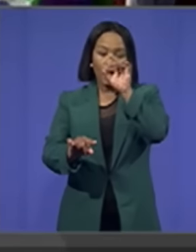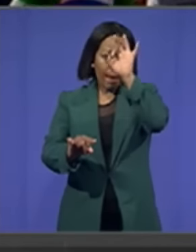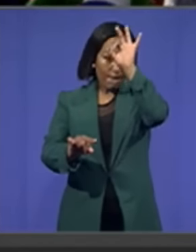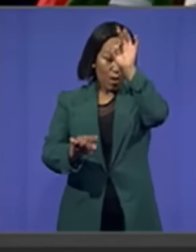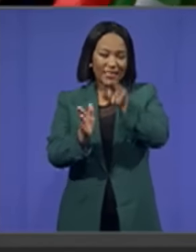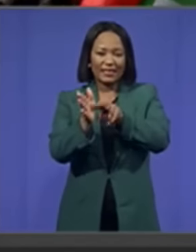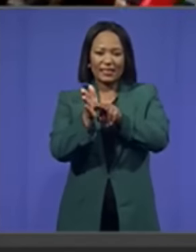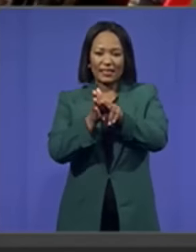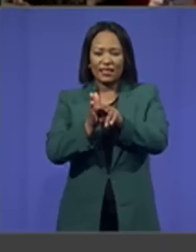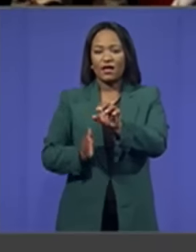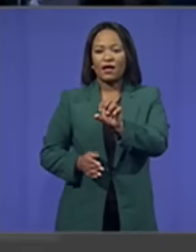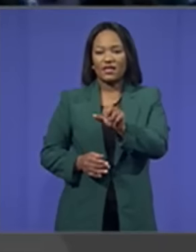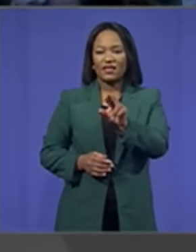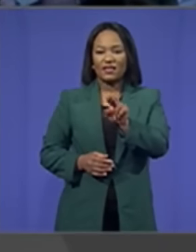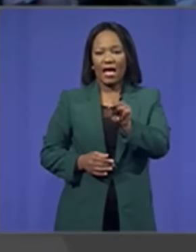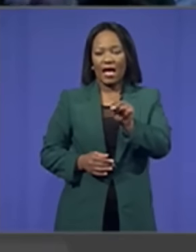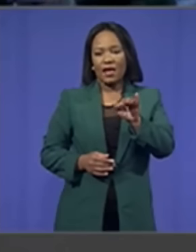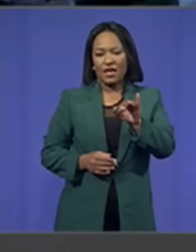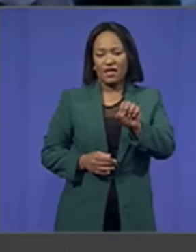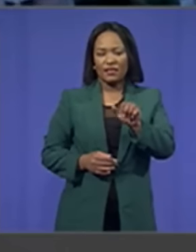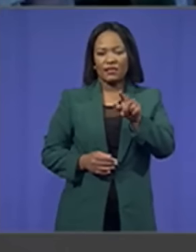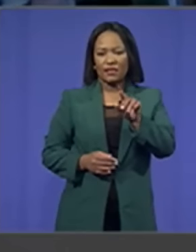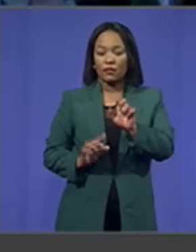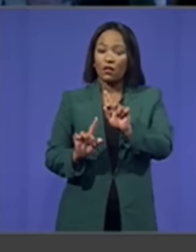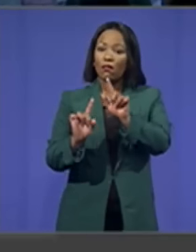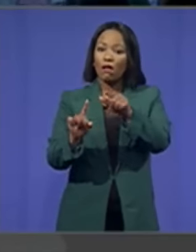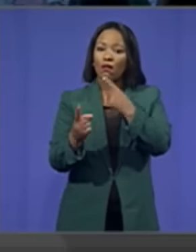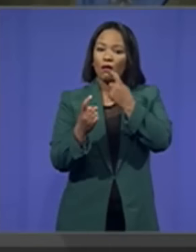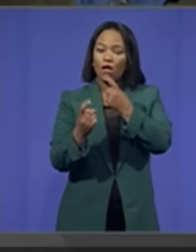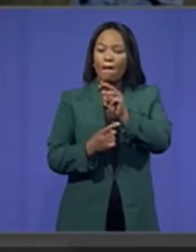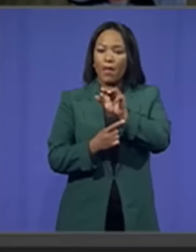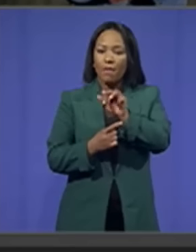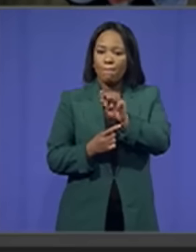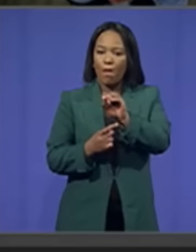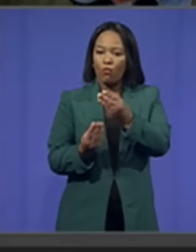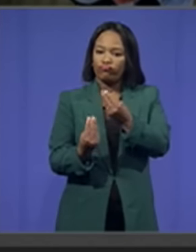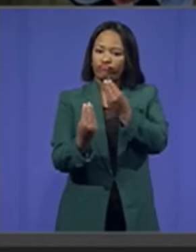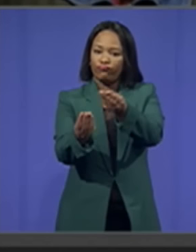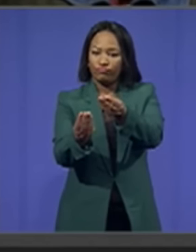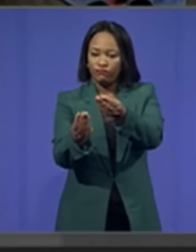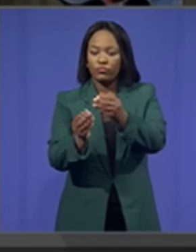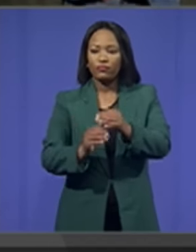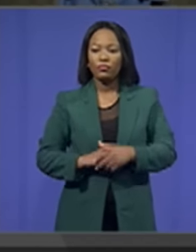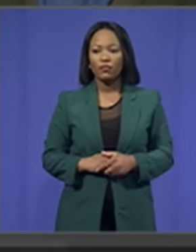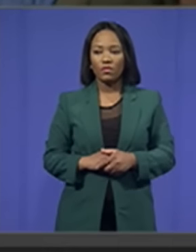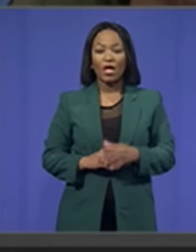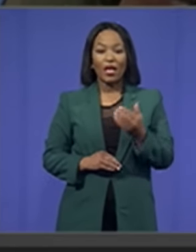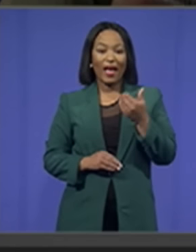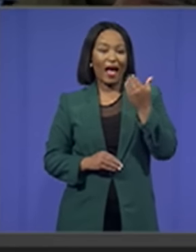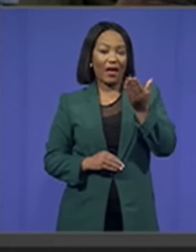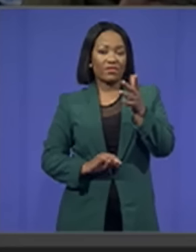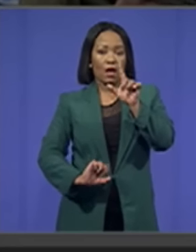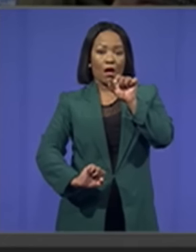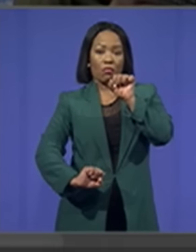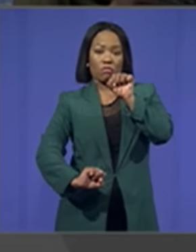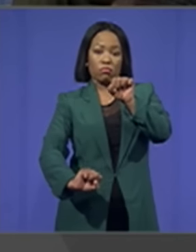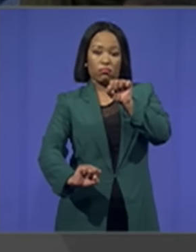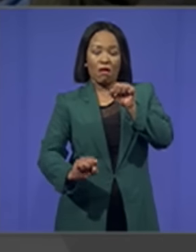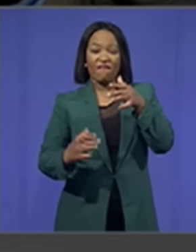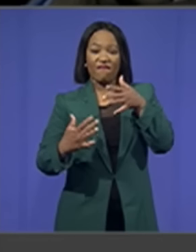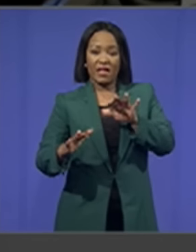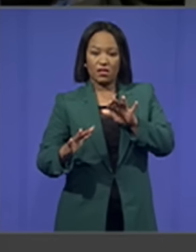ba fana ka lengolo la ditletlebo tsa bona. Post this demonstration today, we're hoping that a strong message it